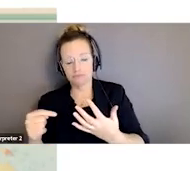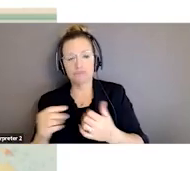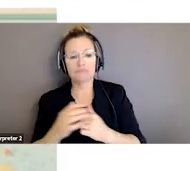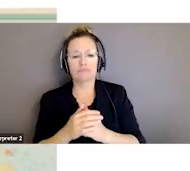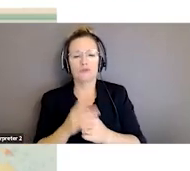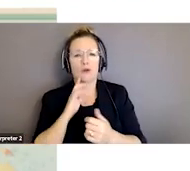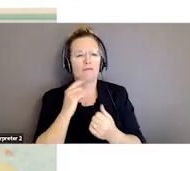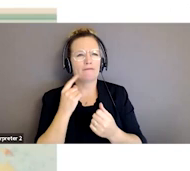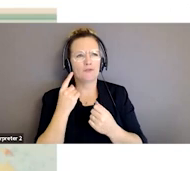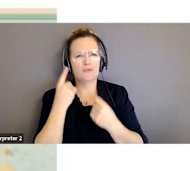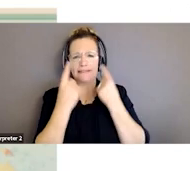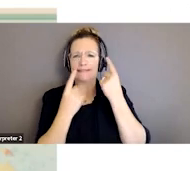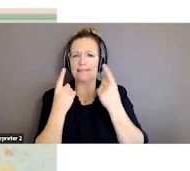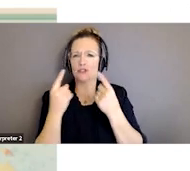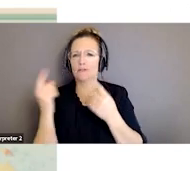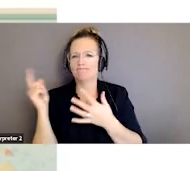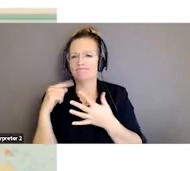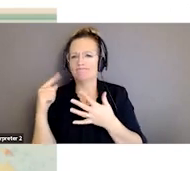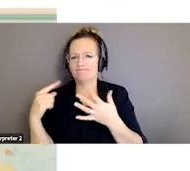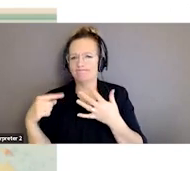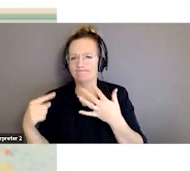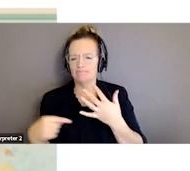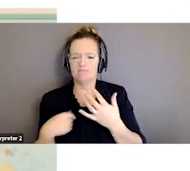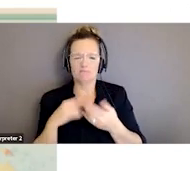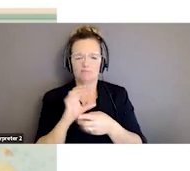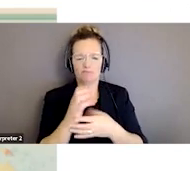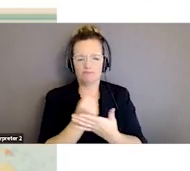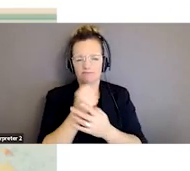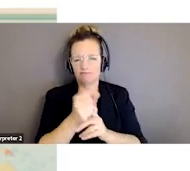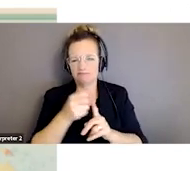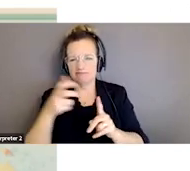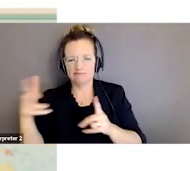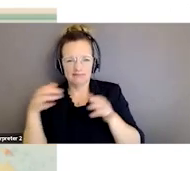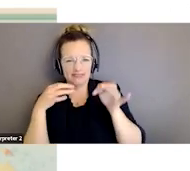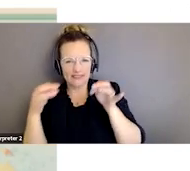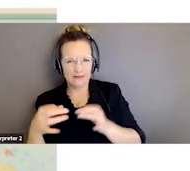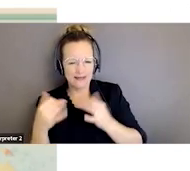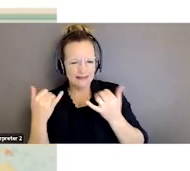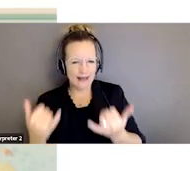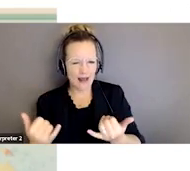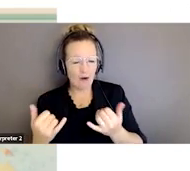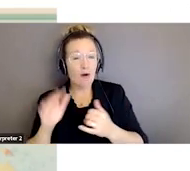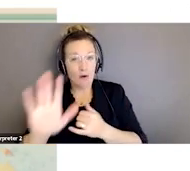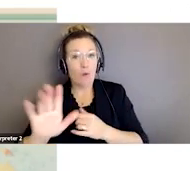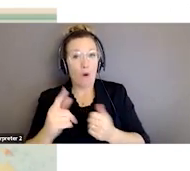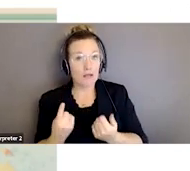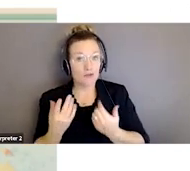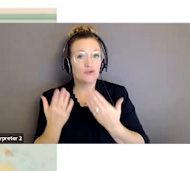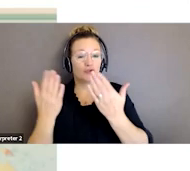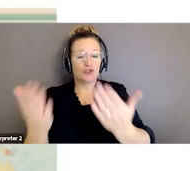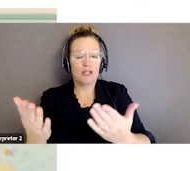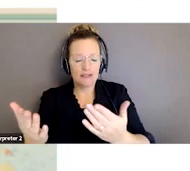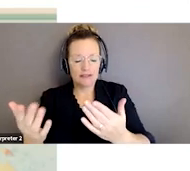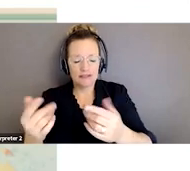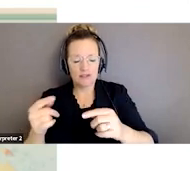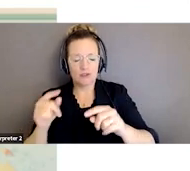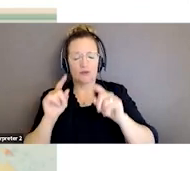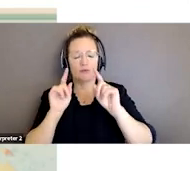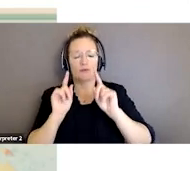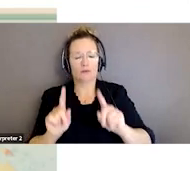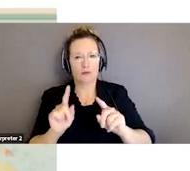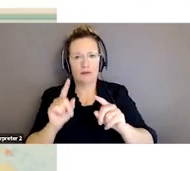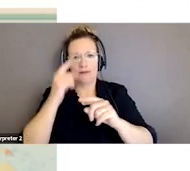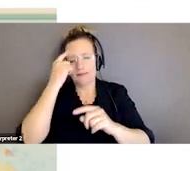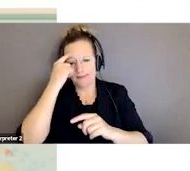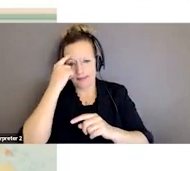of questions you should first consider. And some of them are, taking a step back and looking at the bigger picture. So first of all, do you have